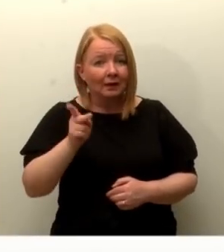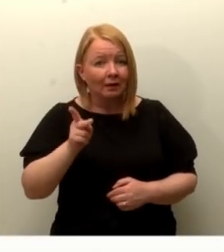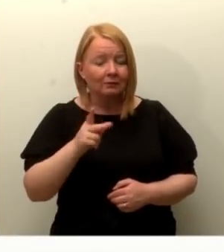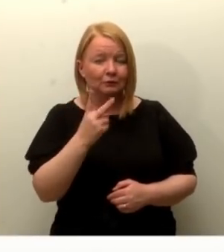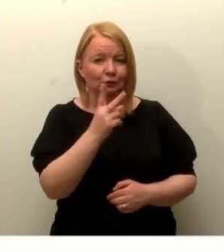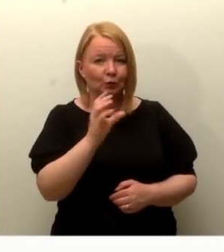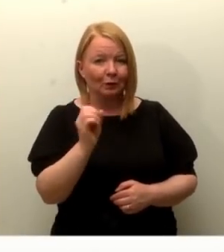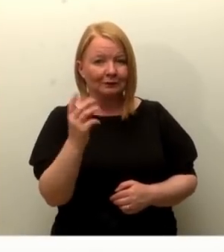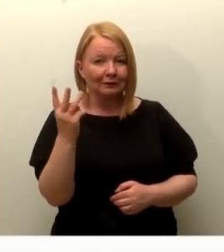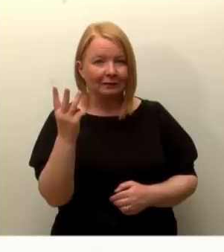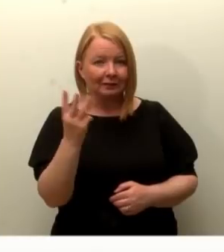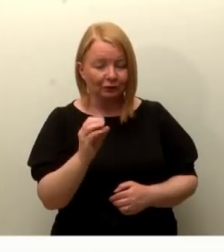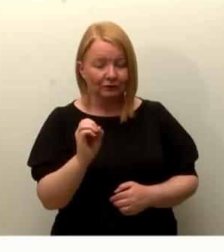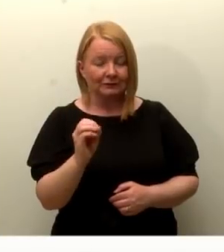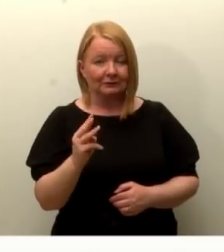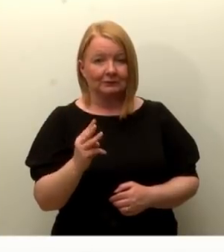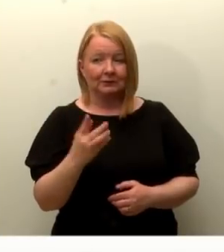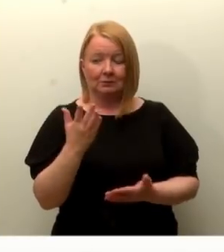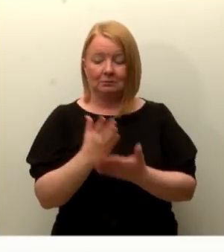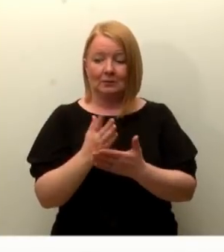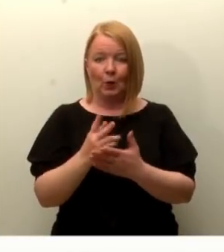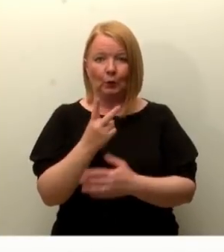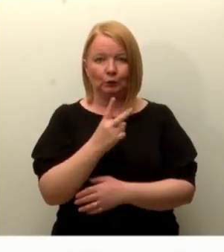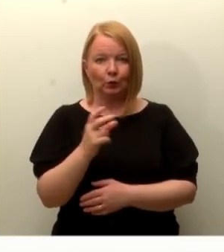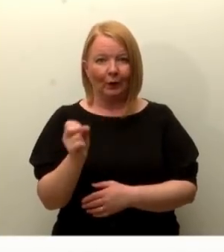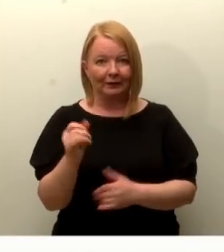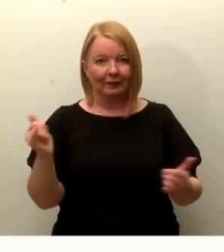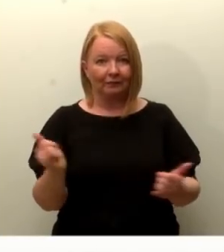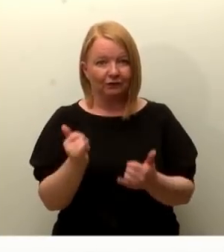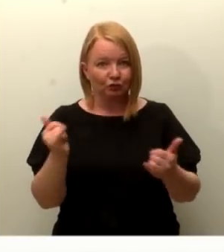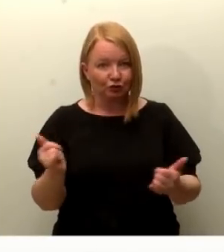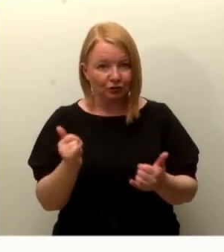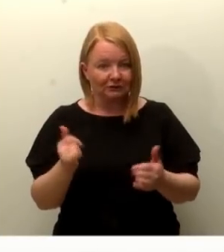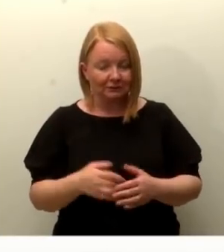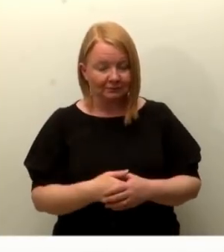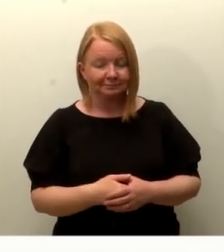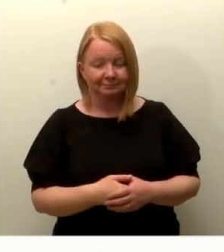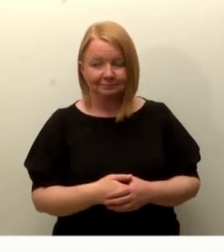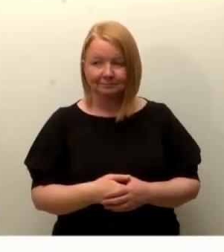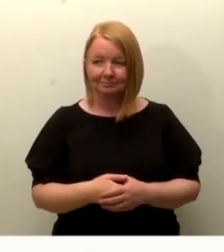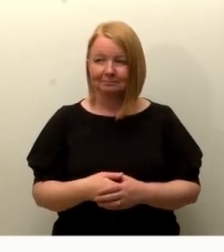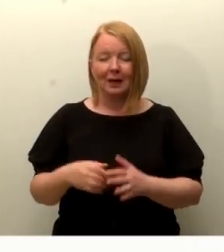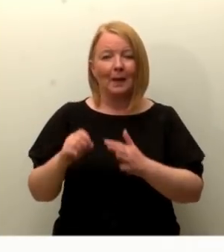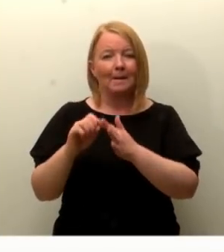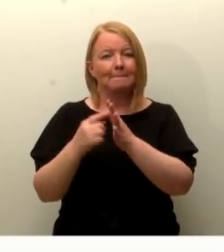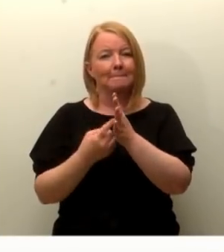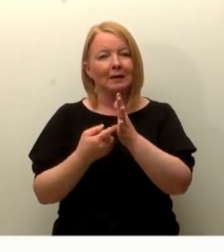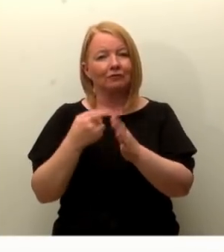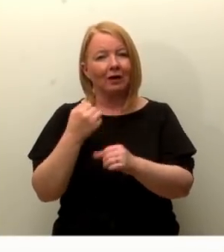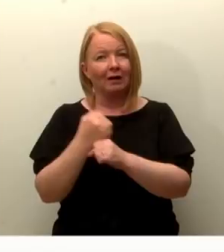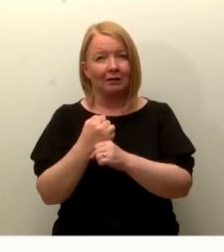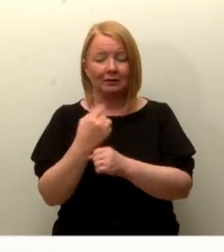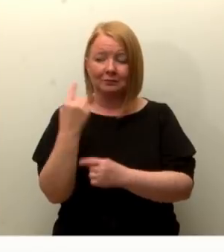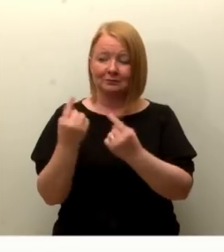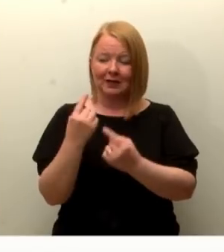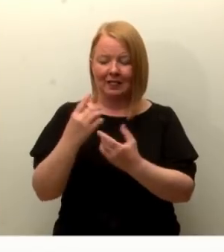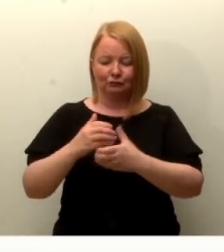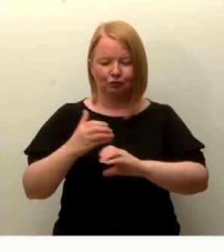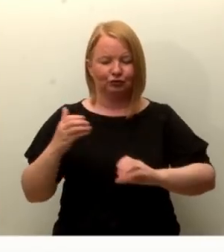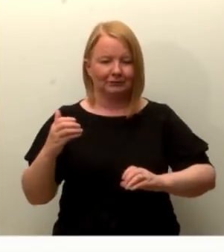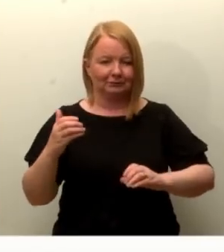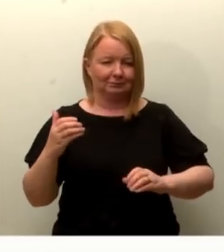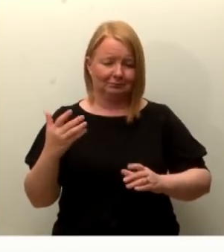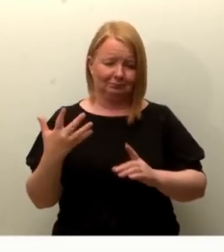for hosting the MCHR's 20th anniversary. Parag completed the MCHR degree with flying